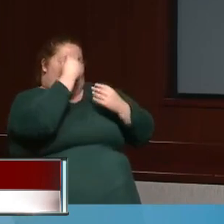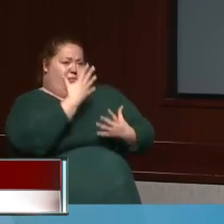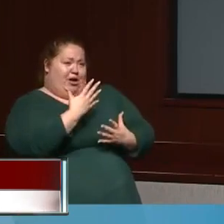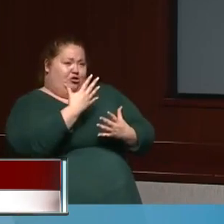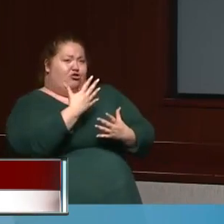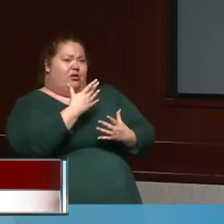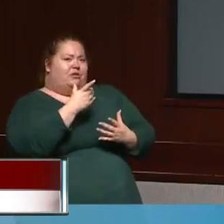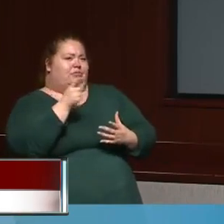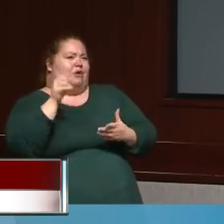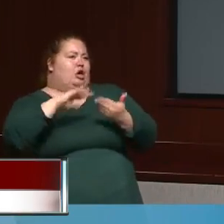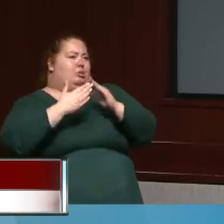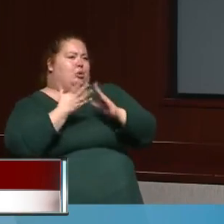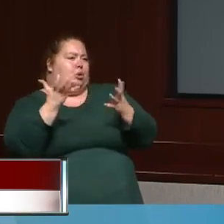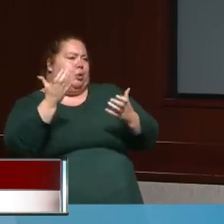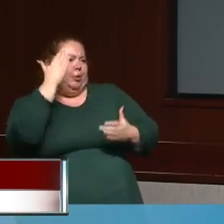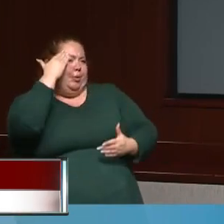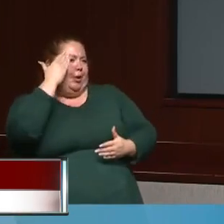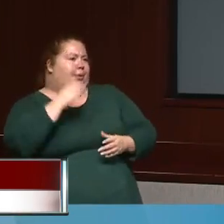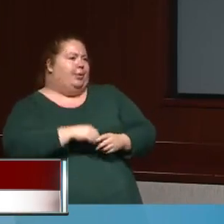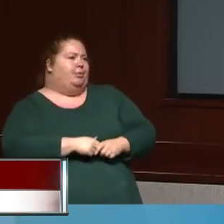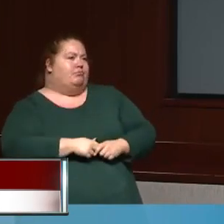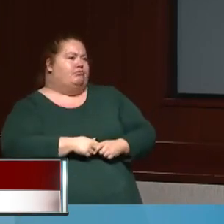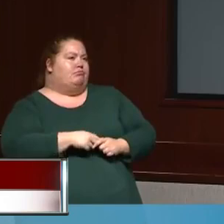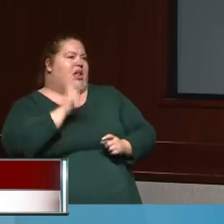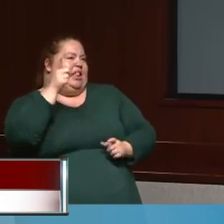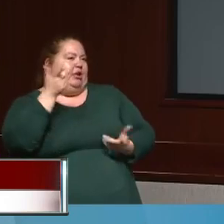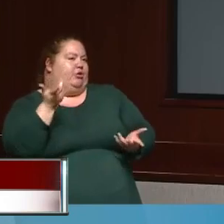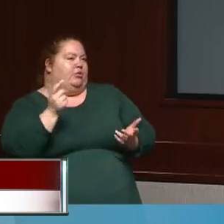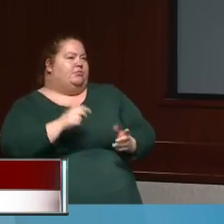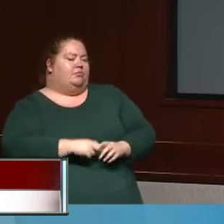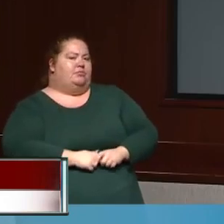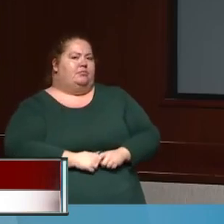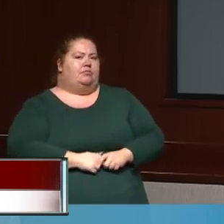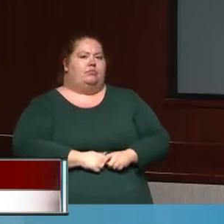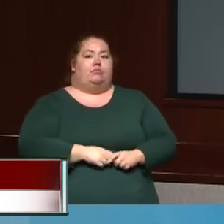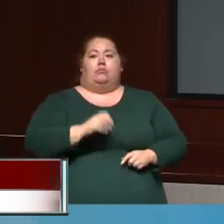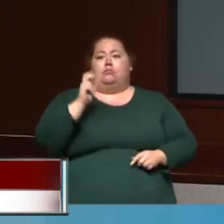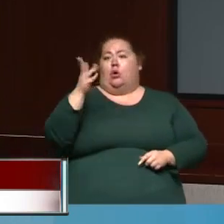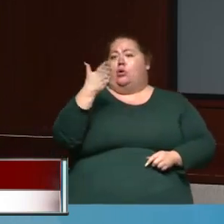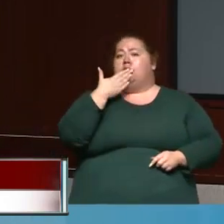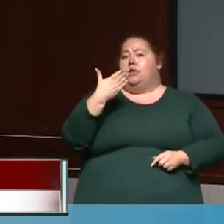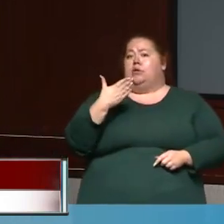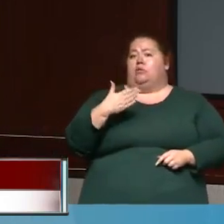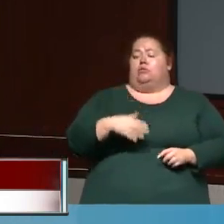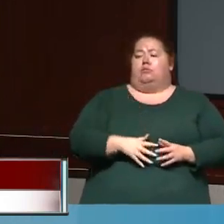to know that at a later time. Okay. Thank you, Chair. Thanks.